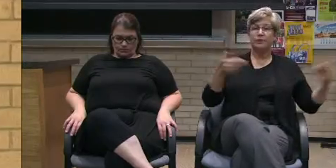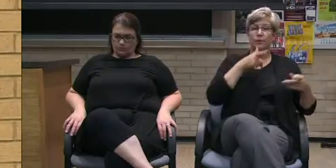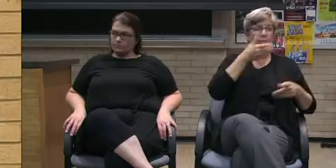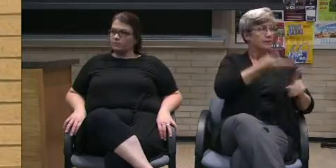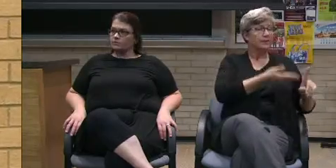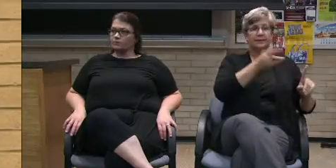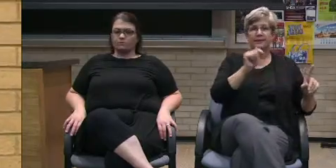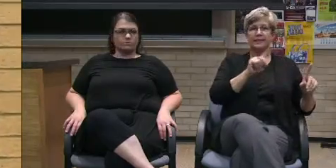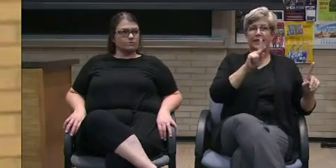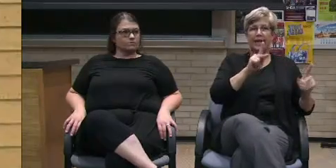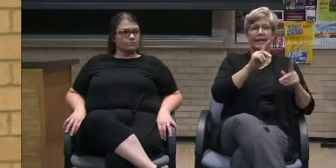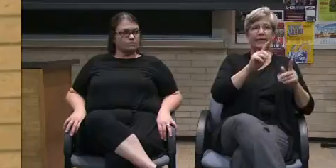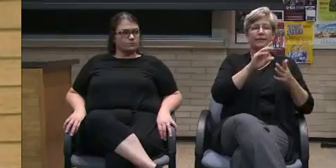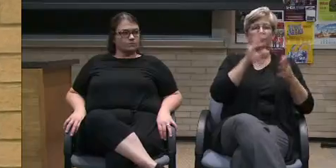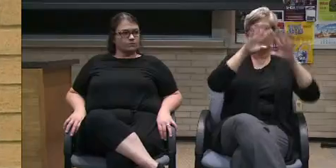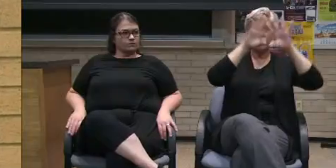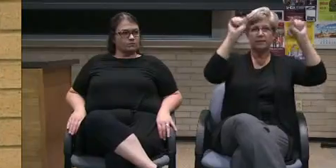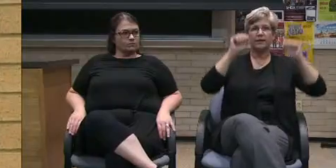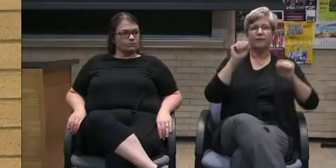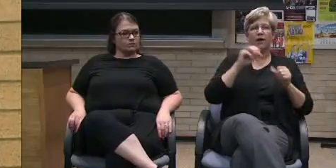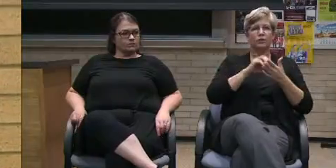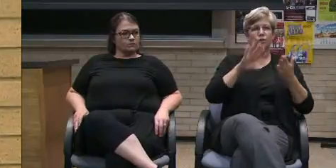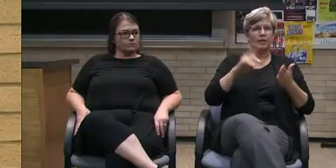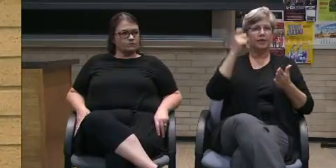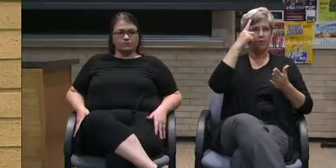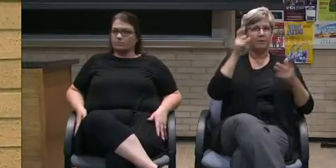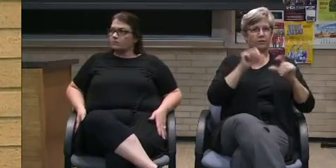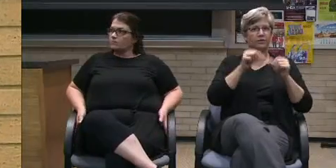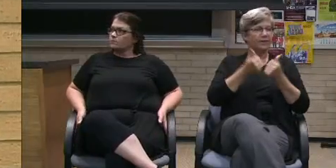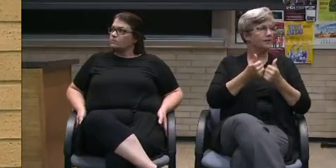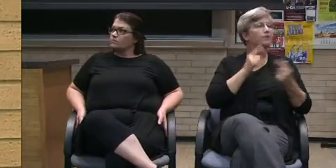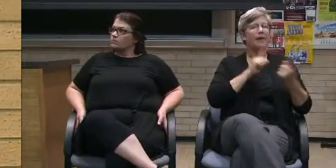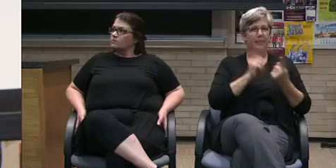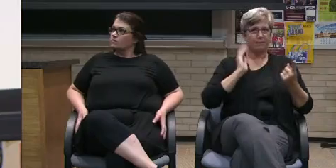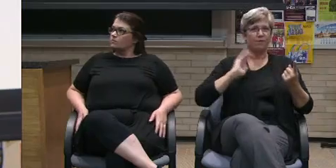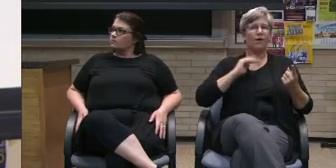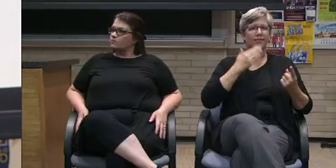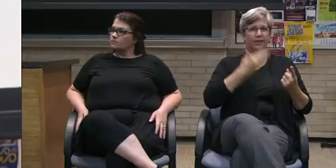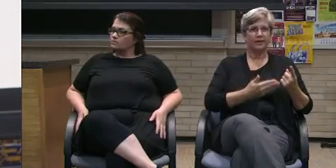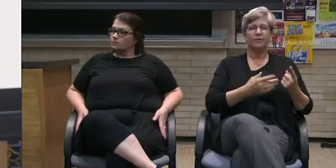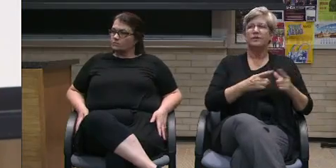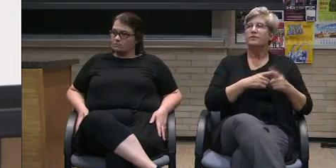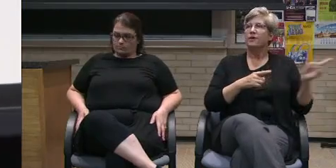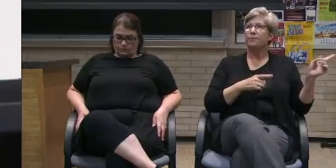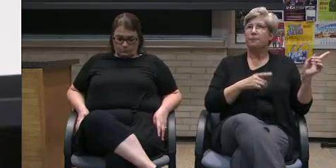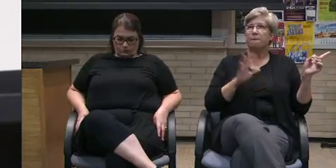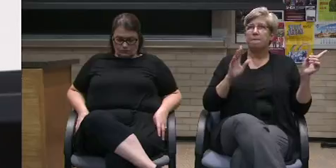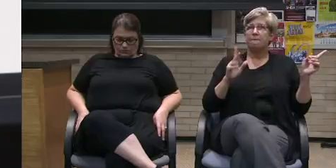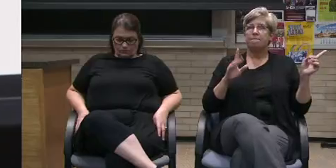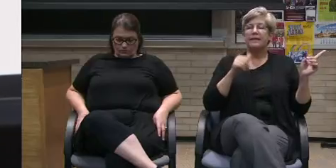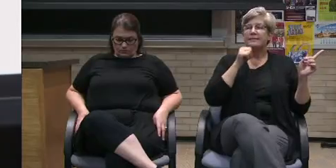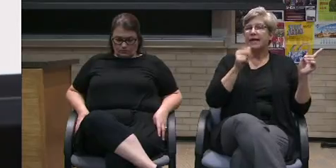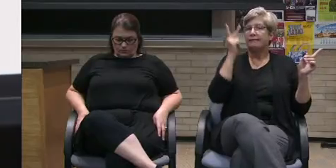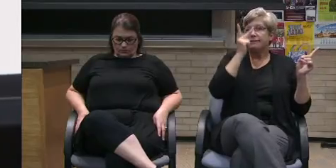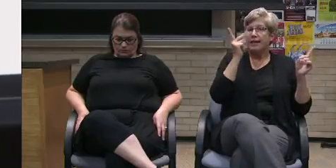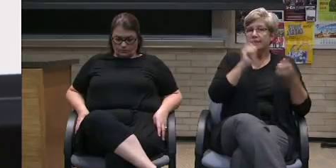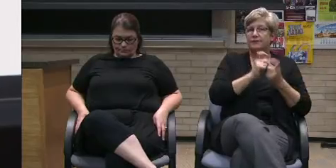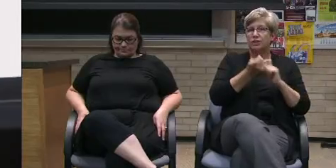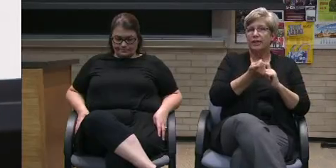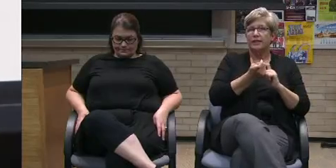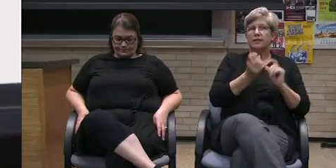of our SG this year. I met TK earlier. Great to meet you. I wouldn't say it's a philosophy change. It's a technique